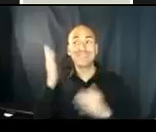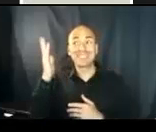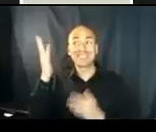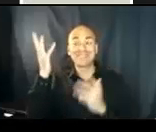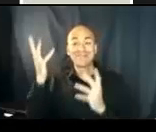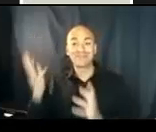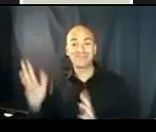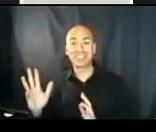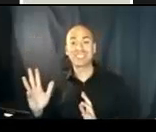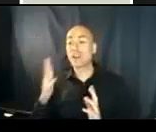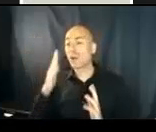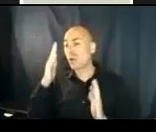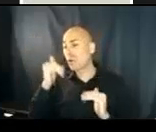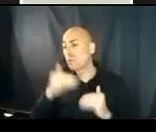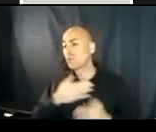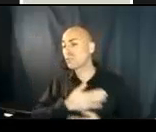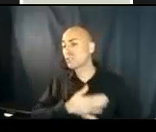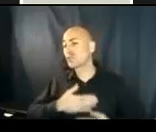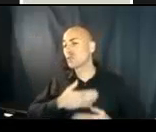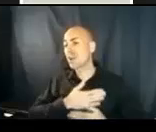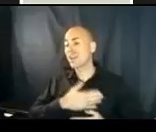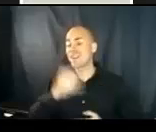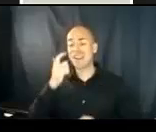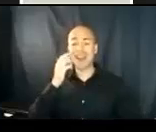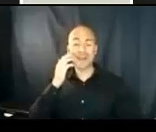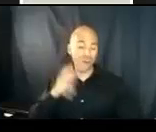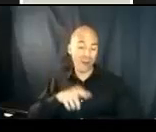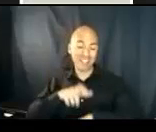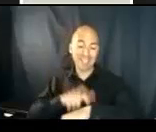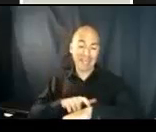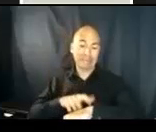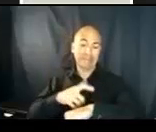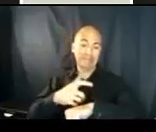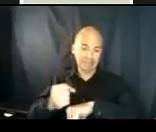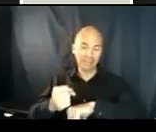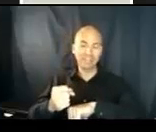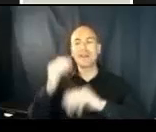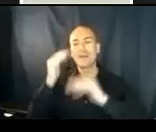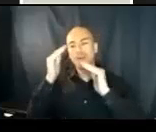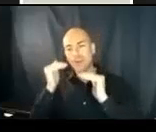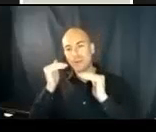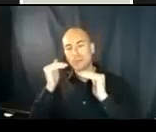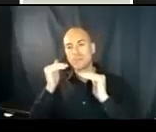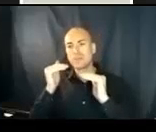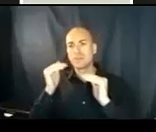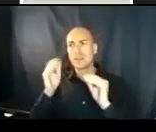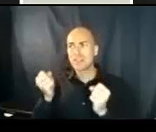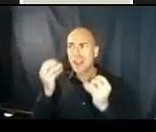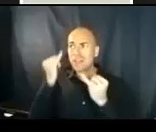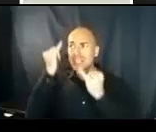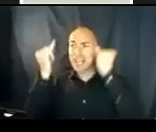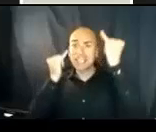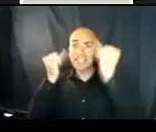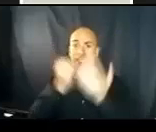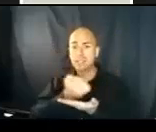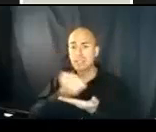have enjoyed this session. I know we are on time here, but I hope a lot of these ideas and elements are going to make